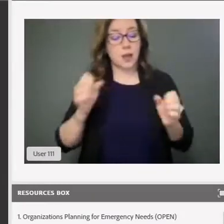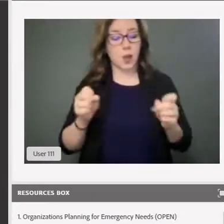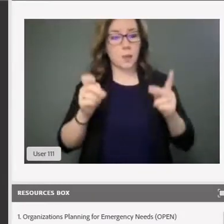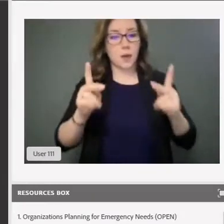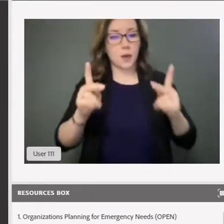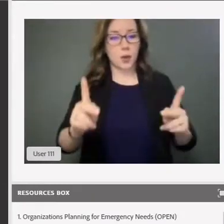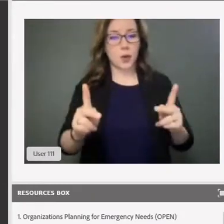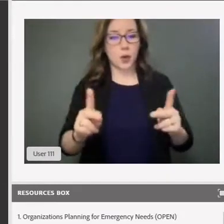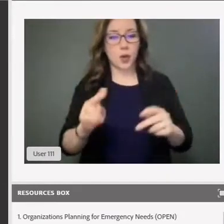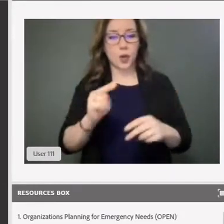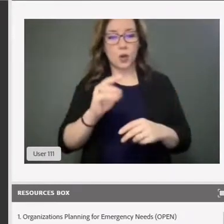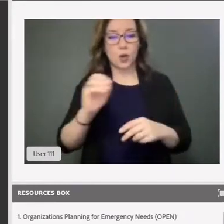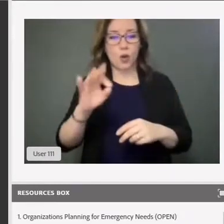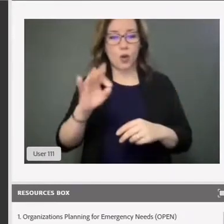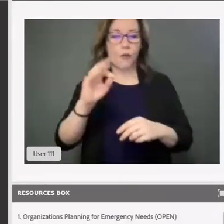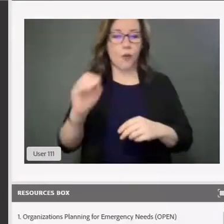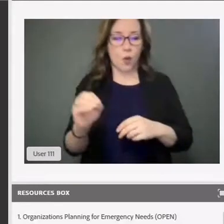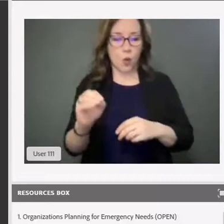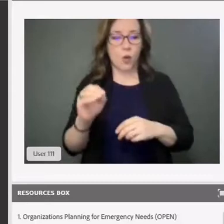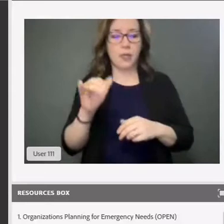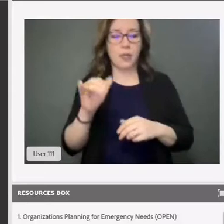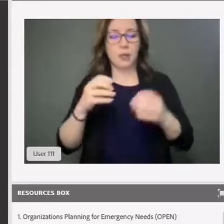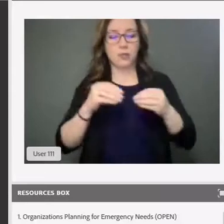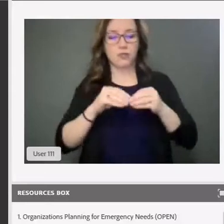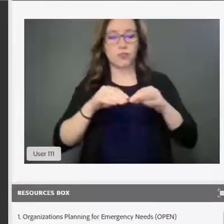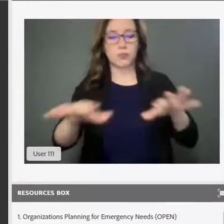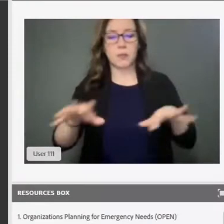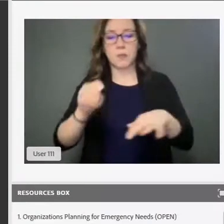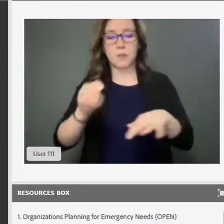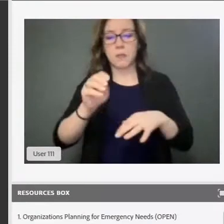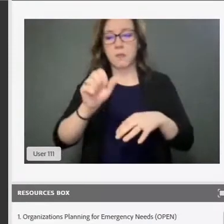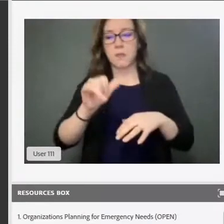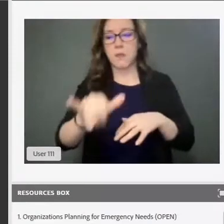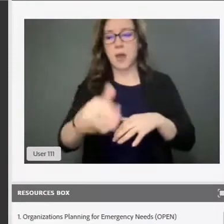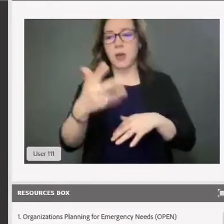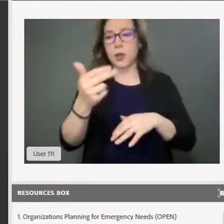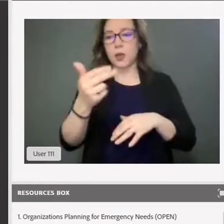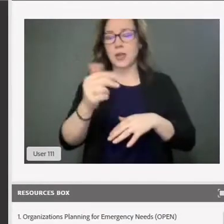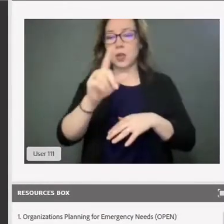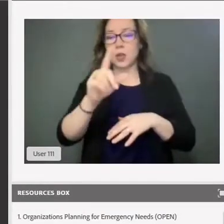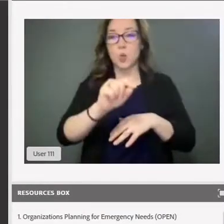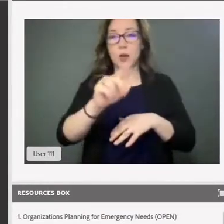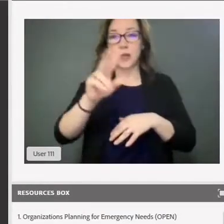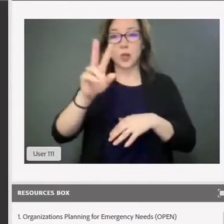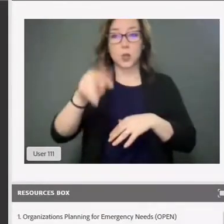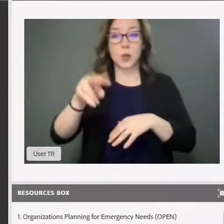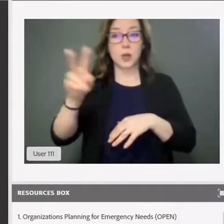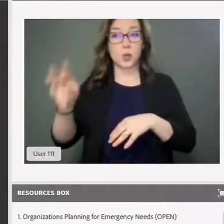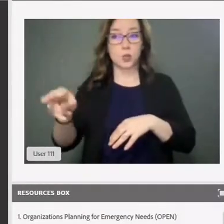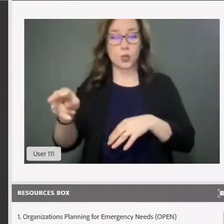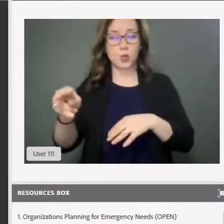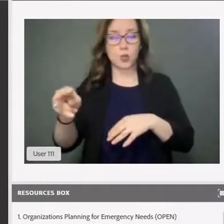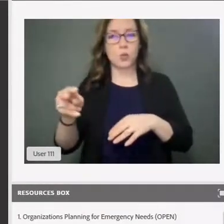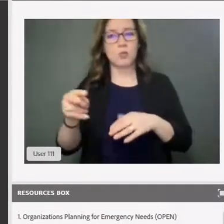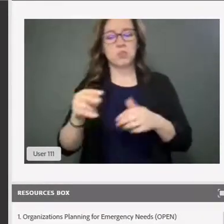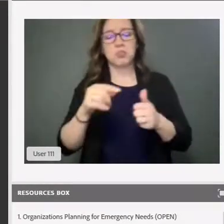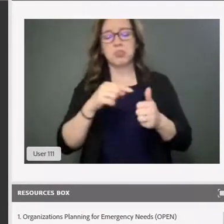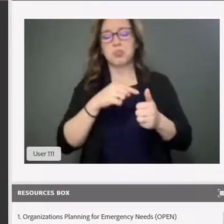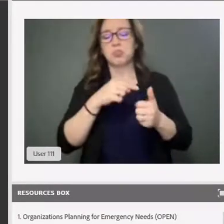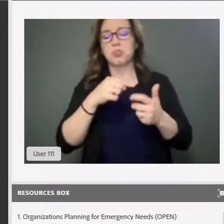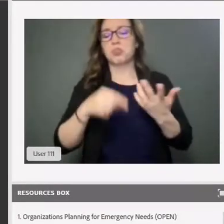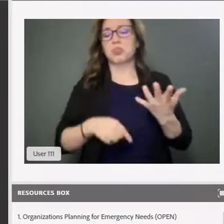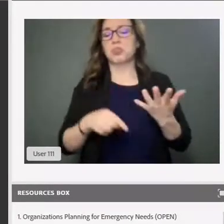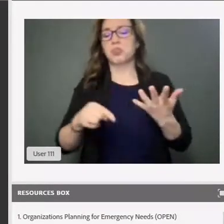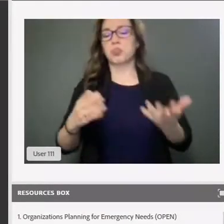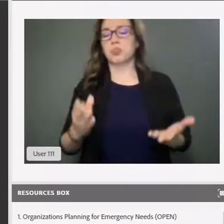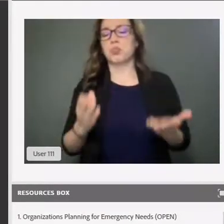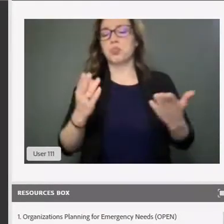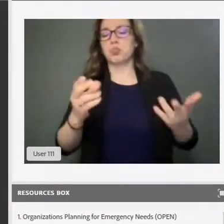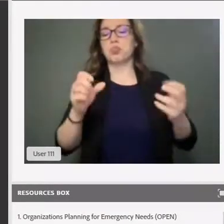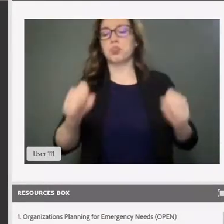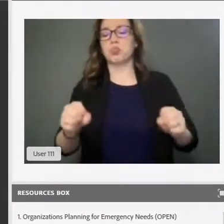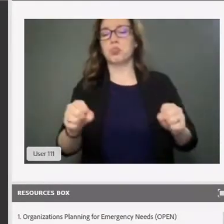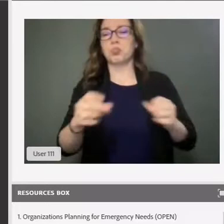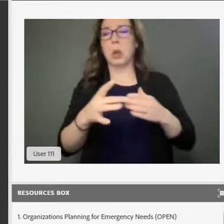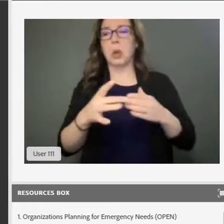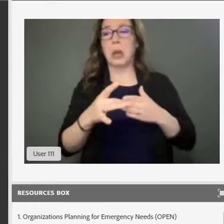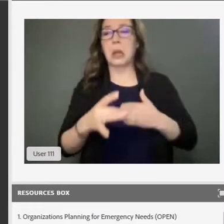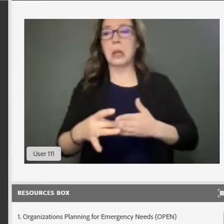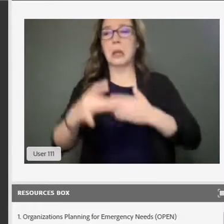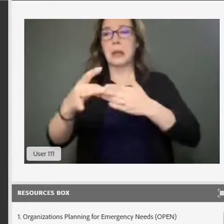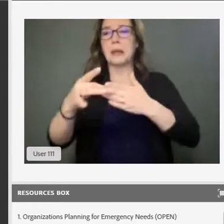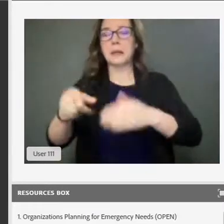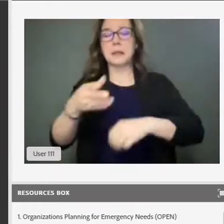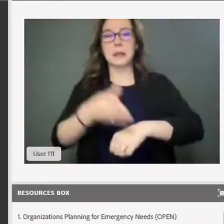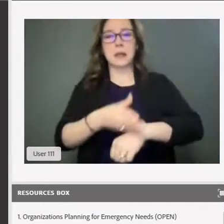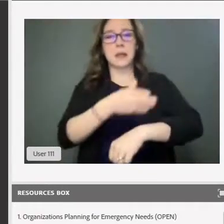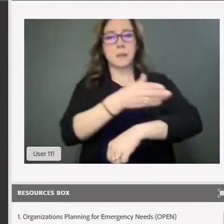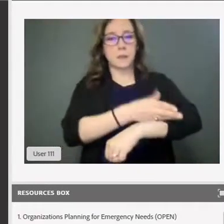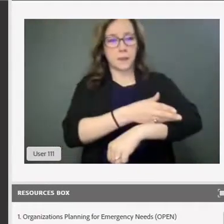NOFO, that was released on May 13, 2022, there are a handful of ways that we recommend that you can meet the Enhancing Community Preparedness